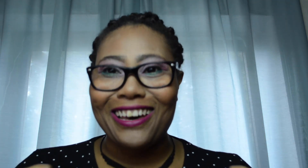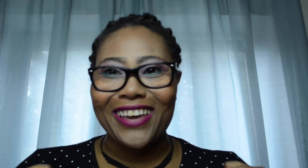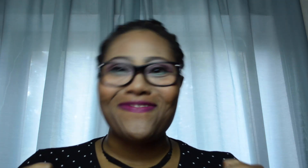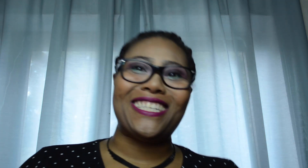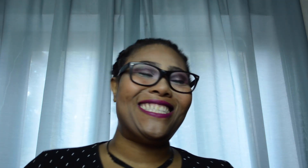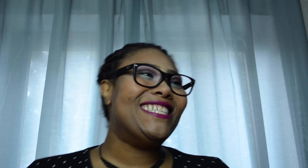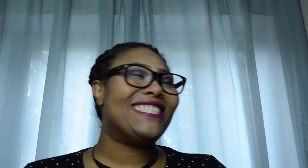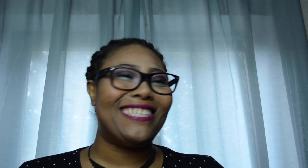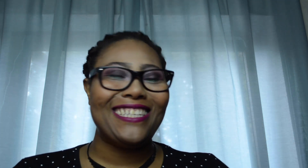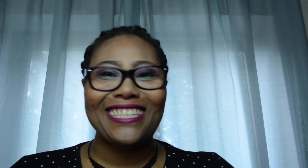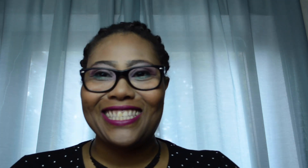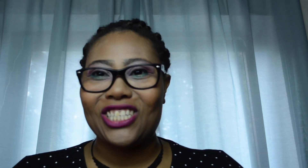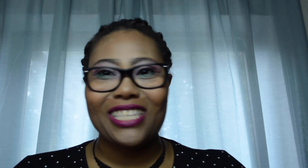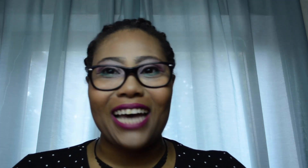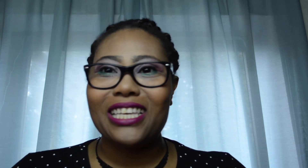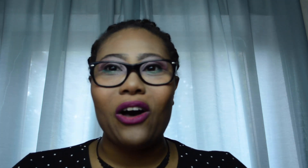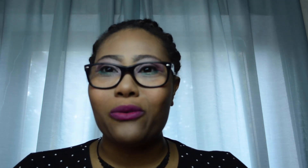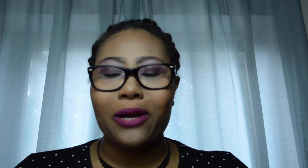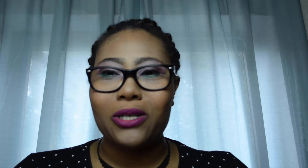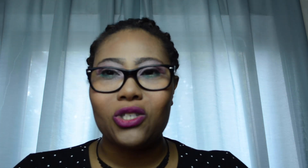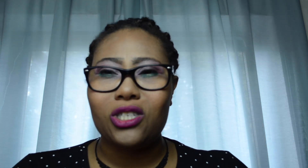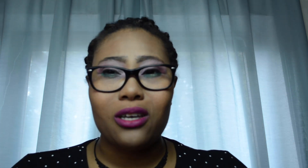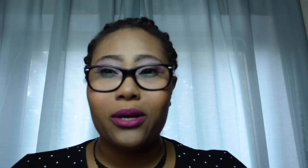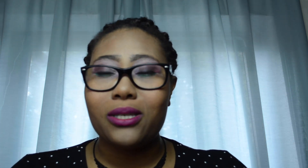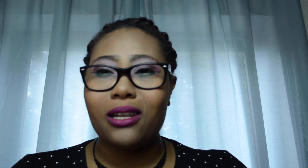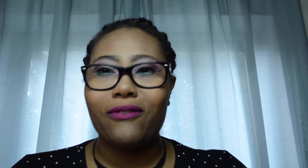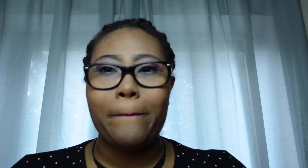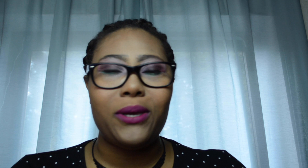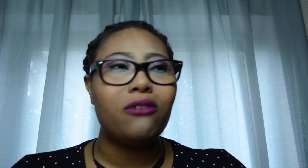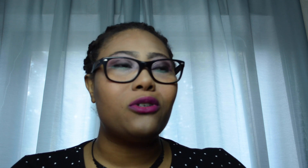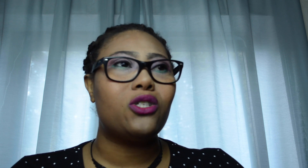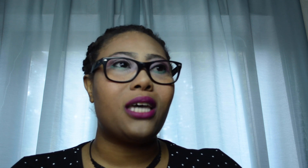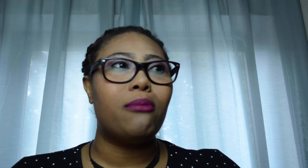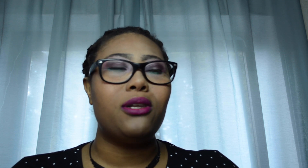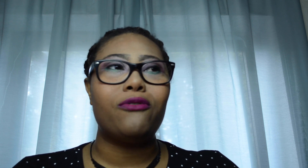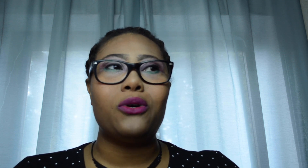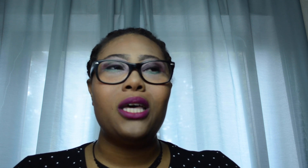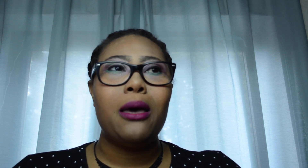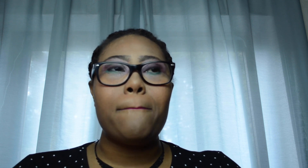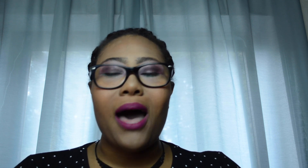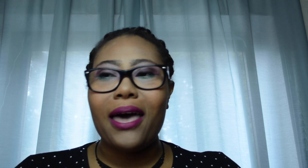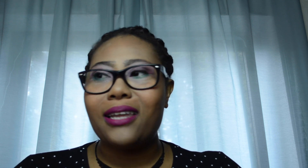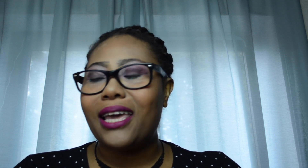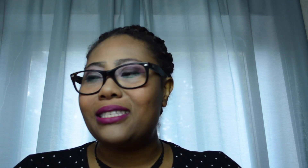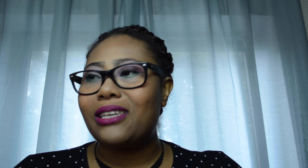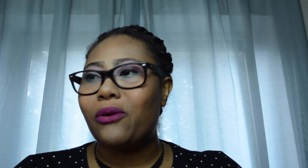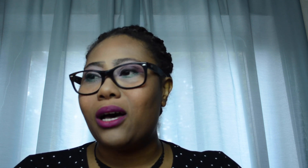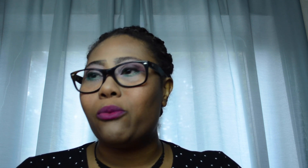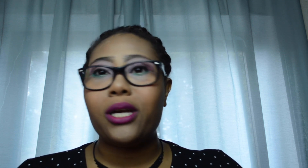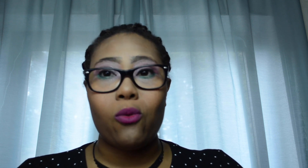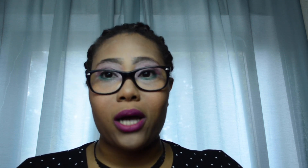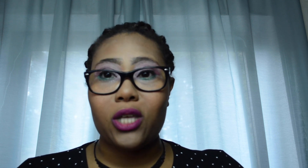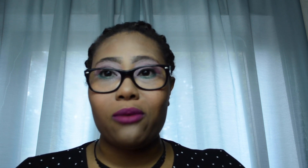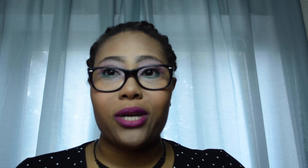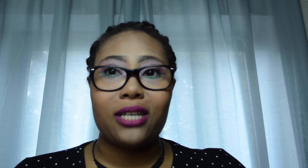I love it, because she is just asking all the right questions. She's so inquisitive and beautiful. She's got a beautiful mind. And so